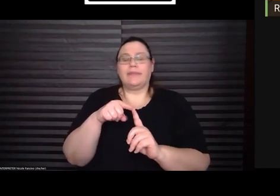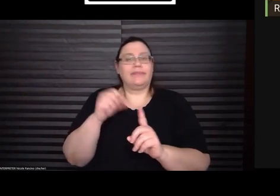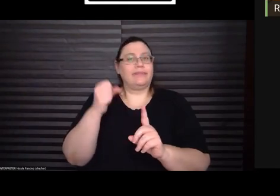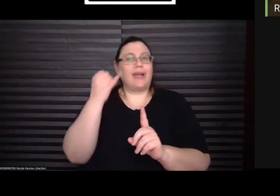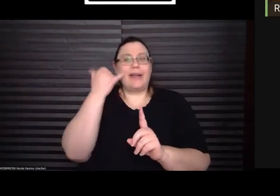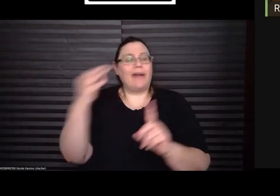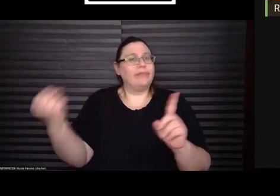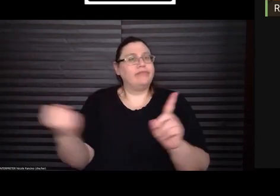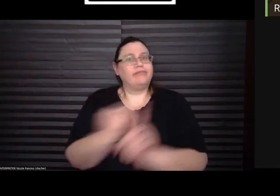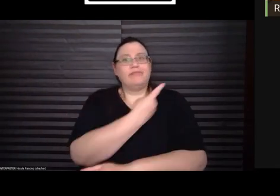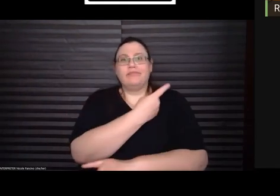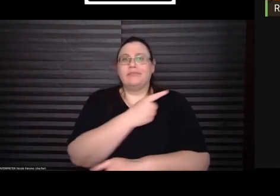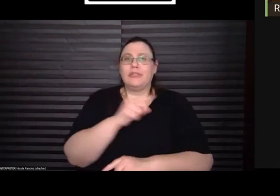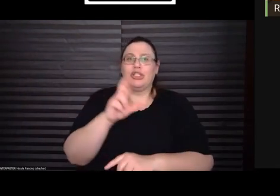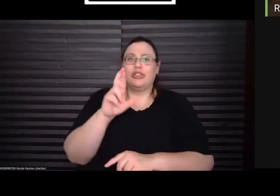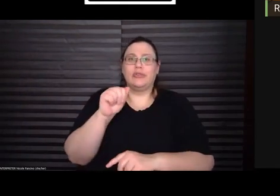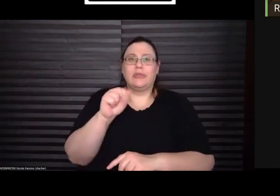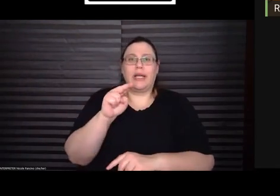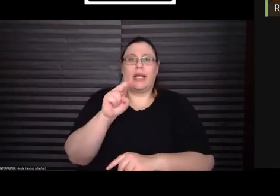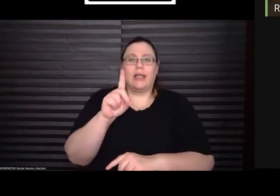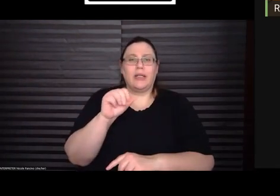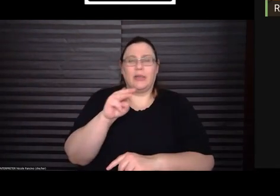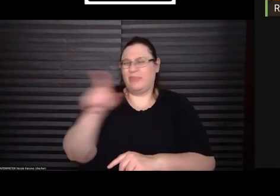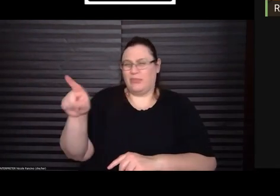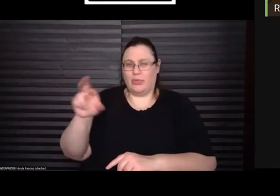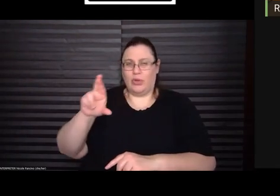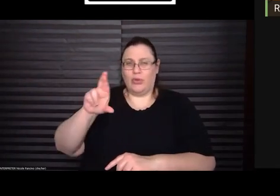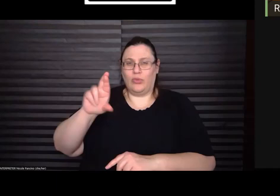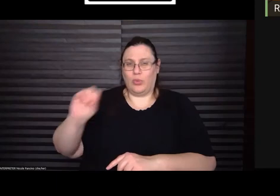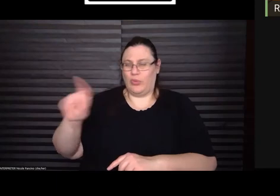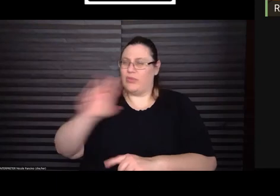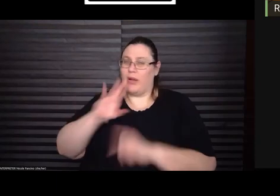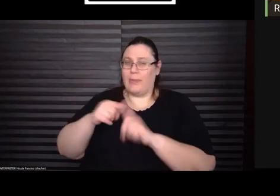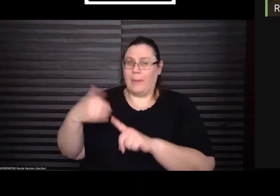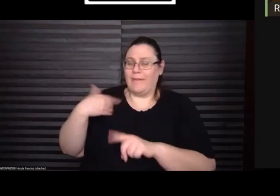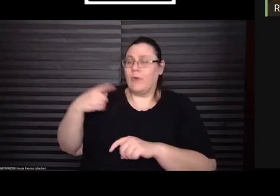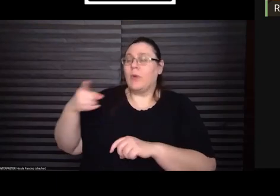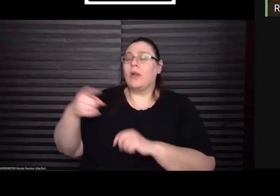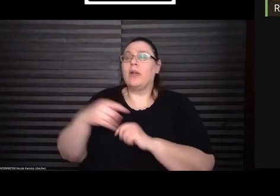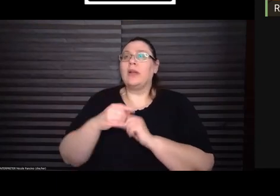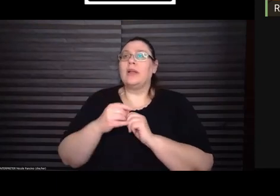that randomness idea that Ruth was talking about earlier, which is that,